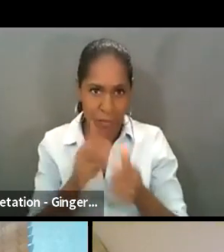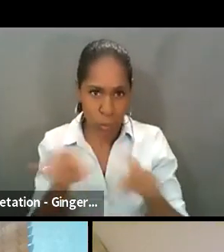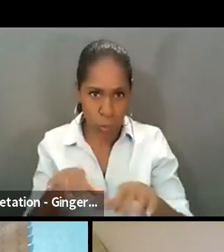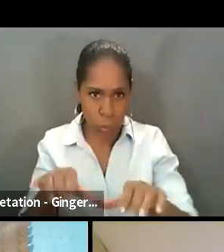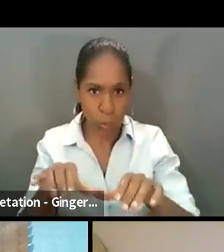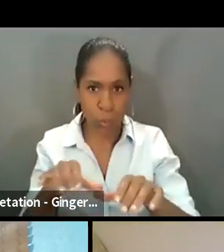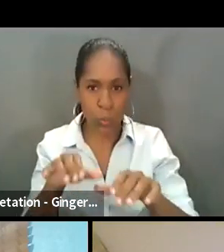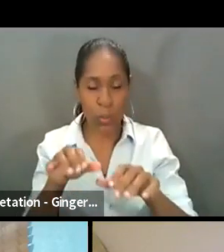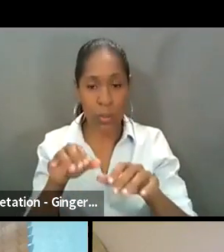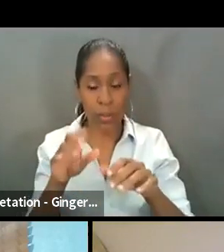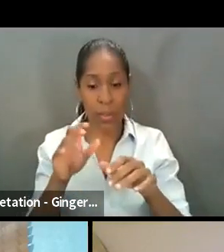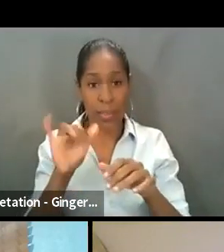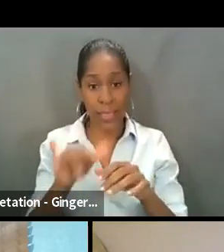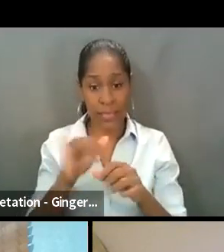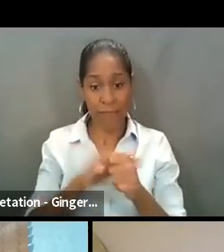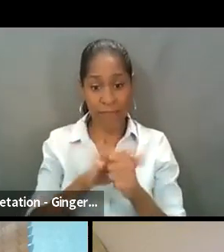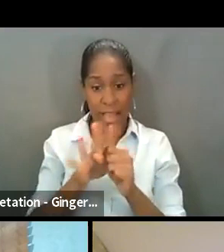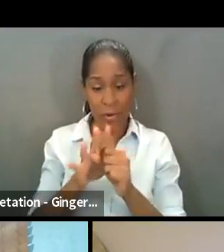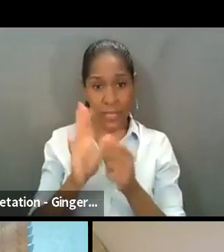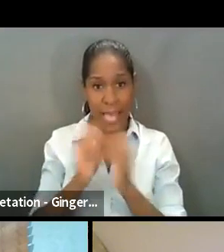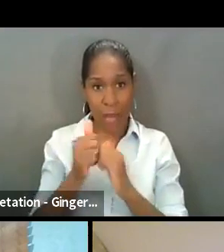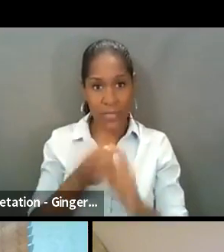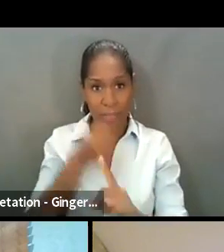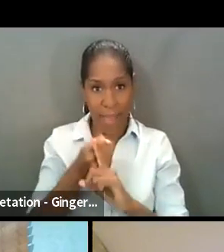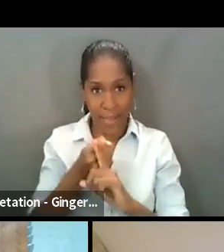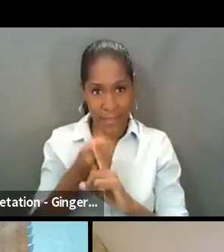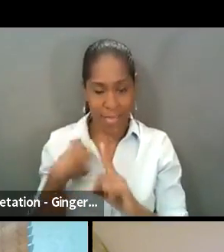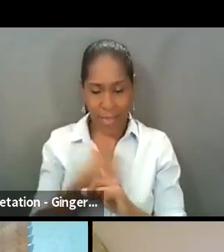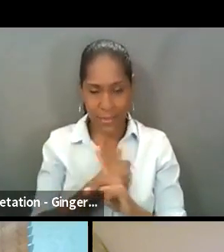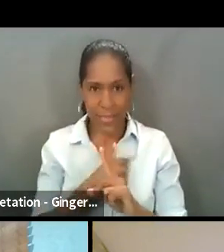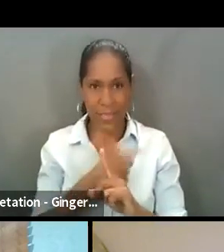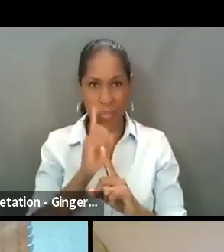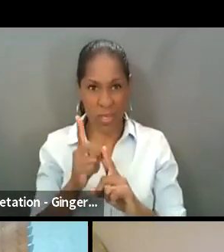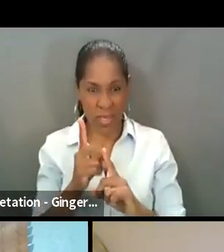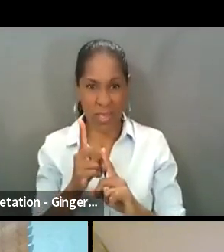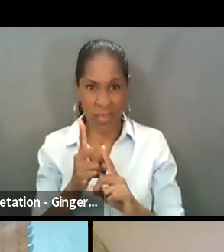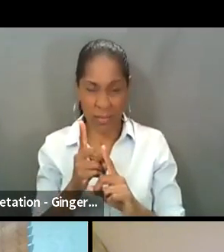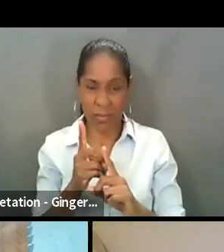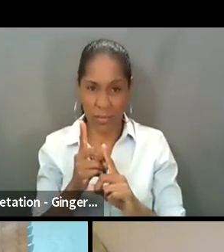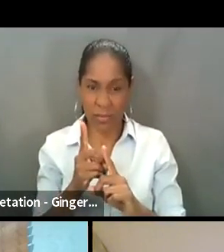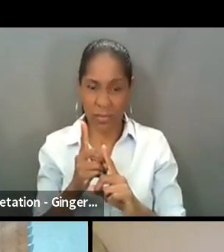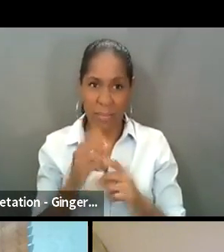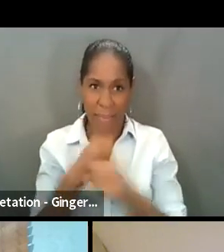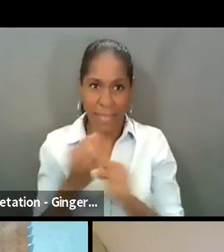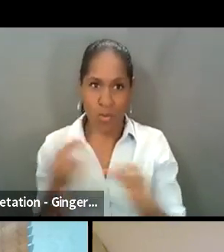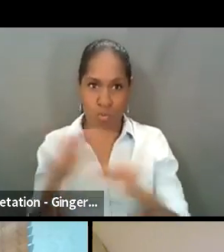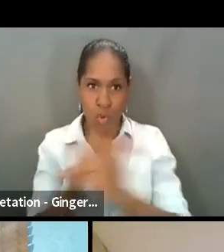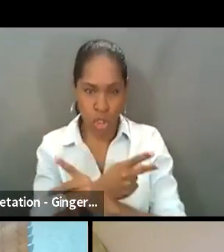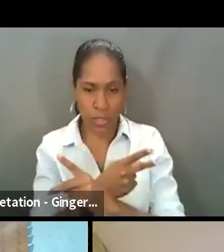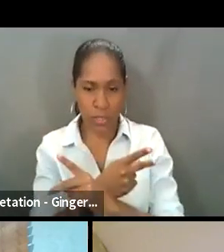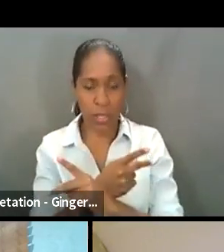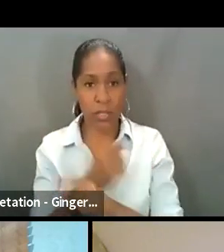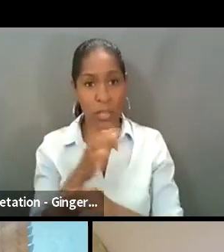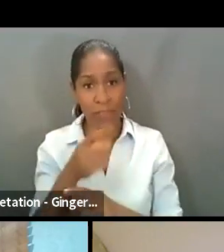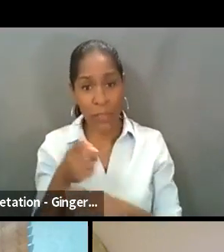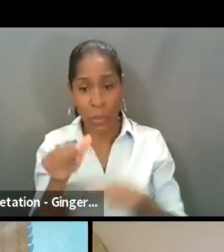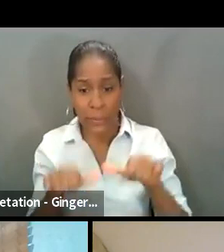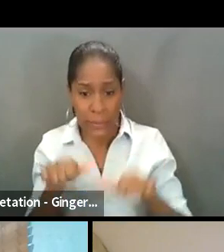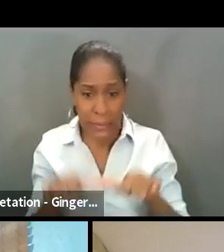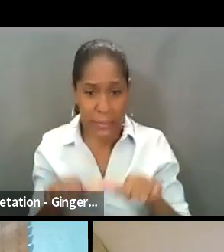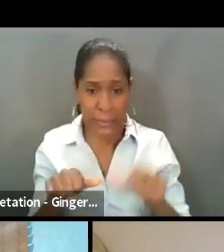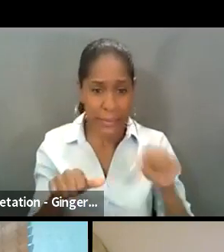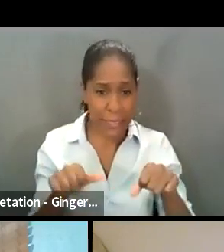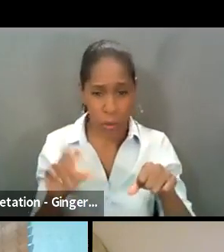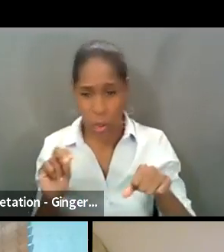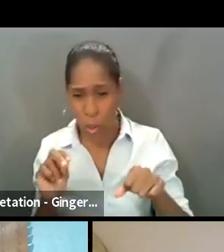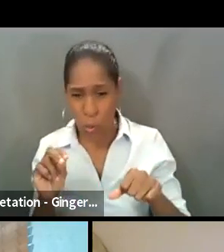that it has impacted us has only enhanced that. So if you're on the fence, think about your herd. We